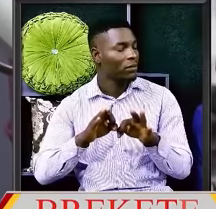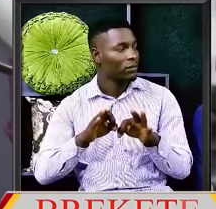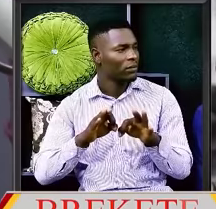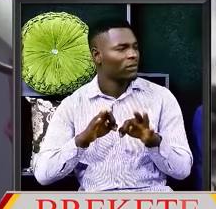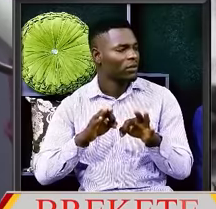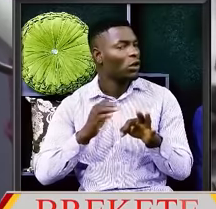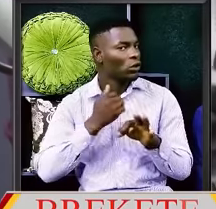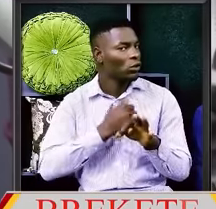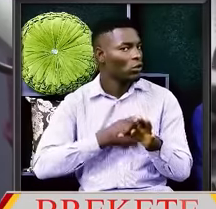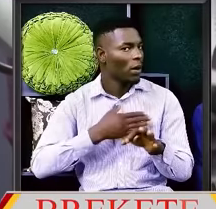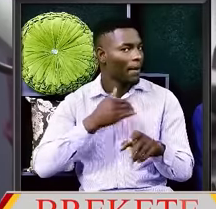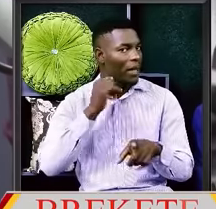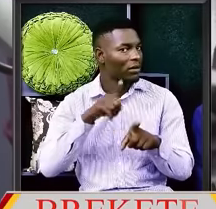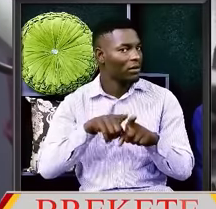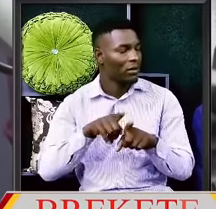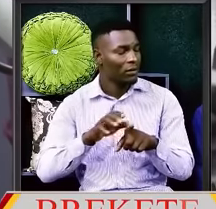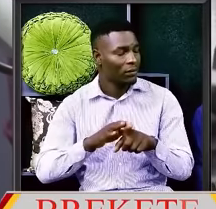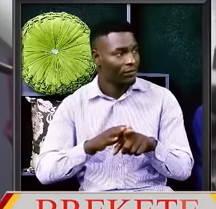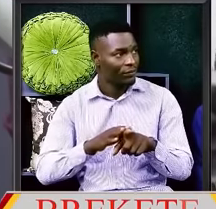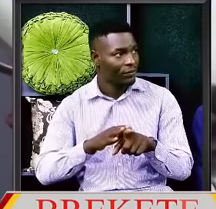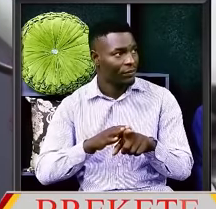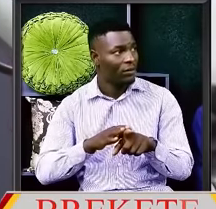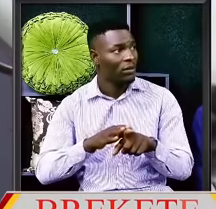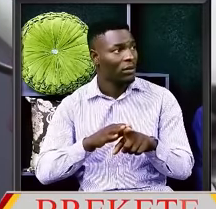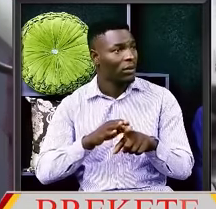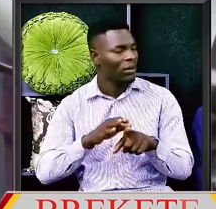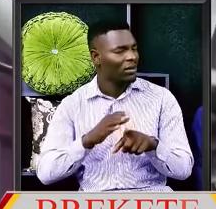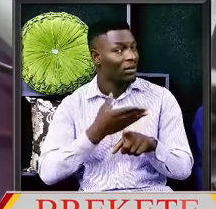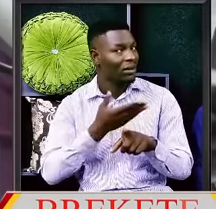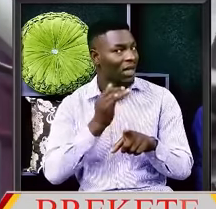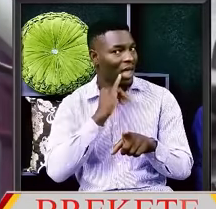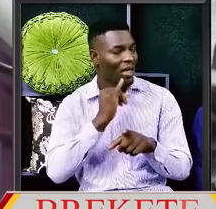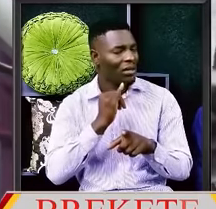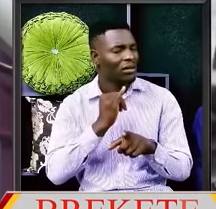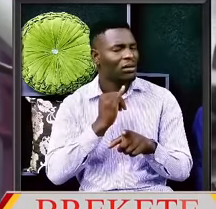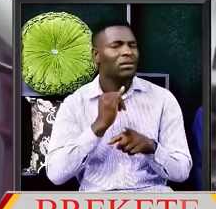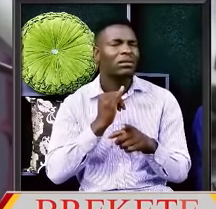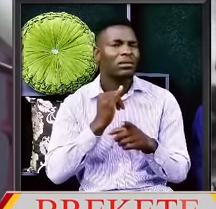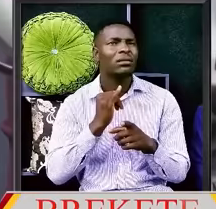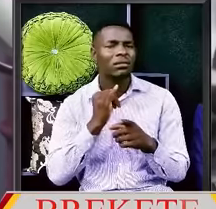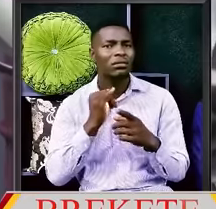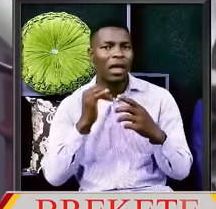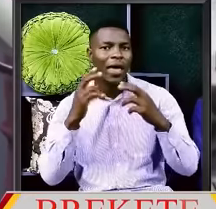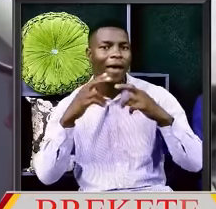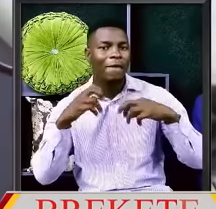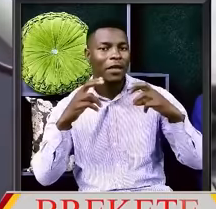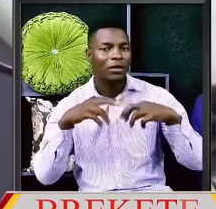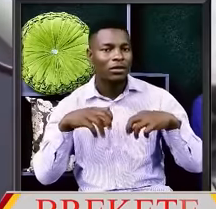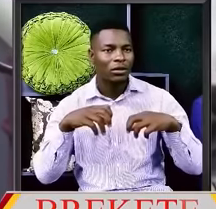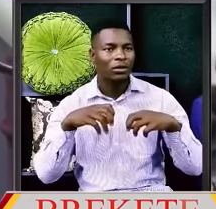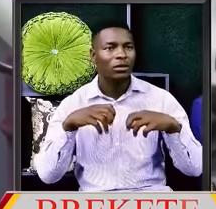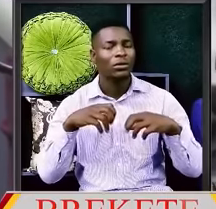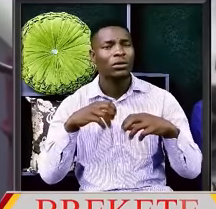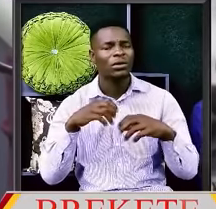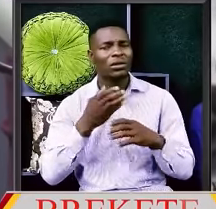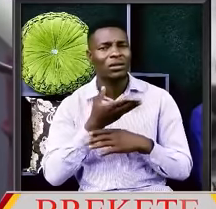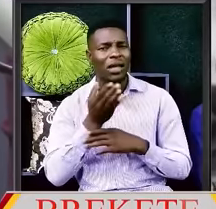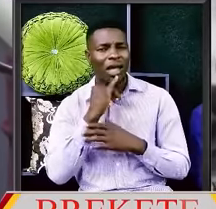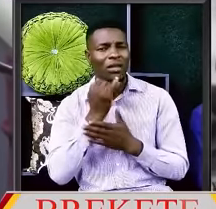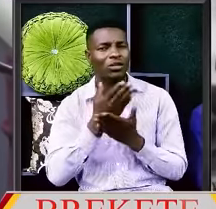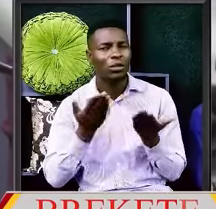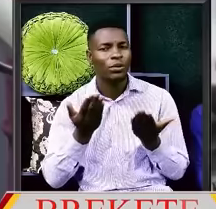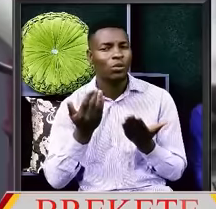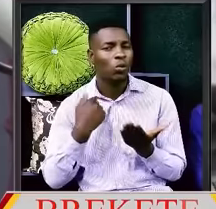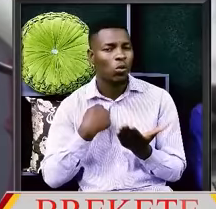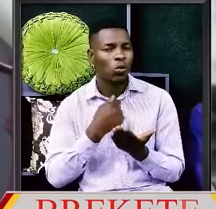feud. My sister. Yes, sir. He got waiting for investigation. He got waiting with a